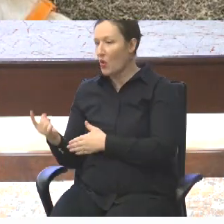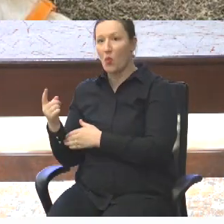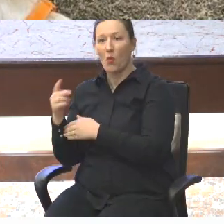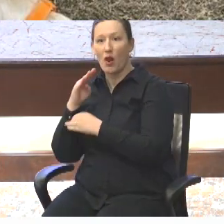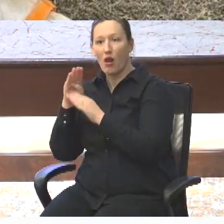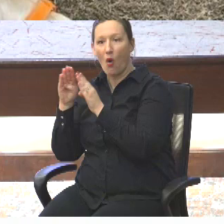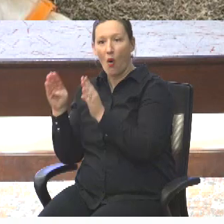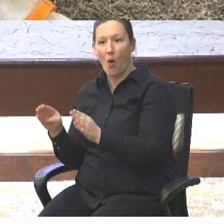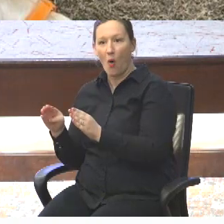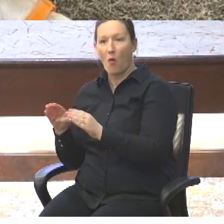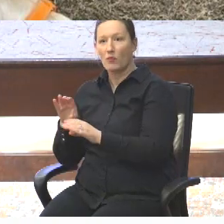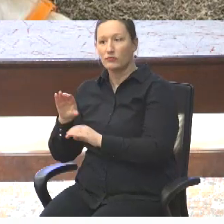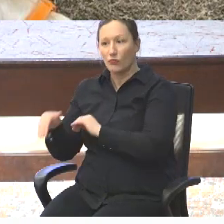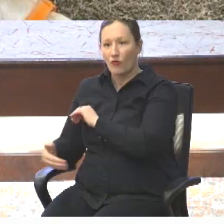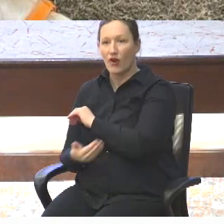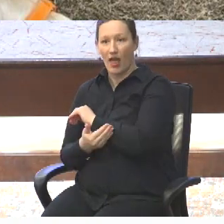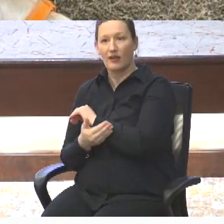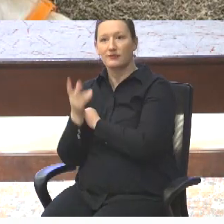adoptability.